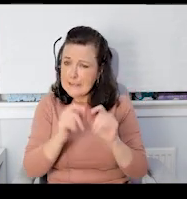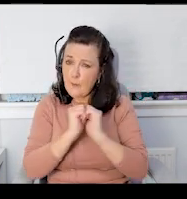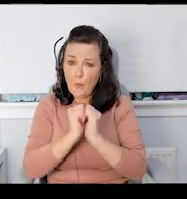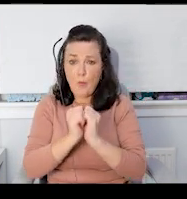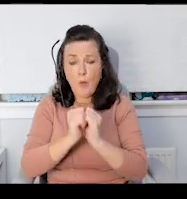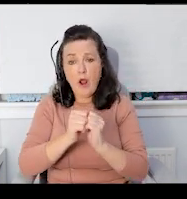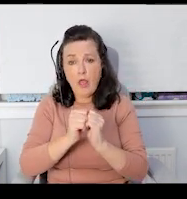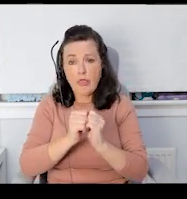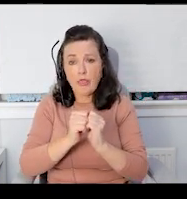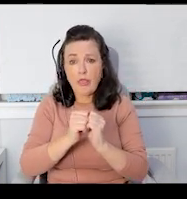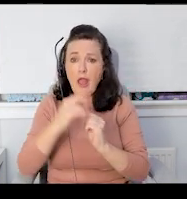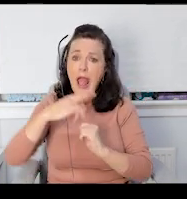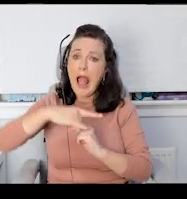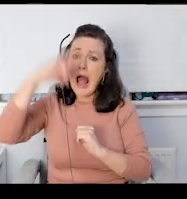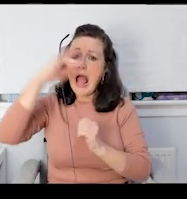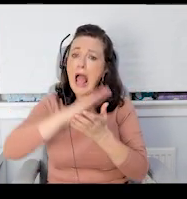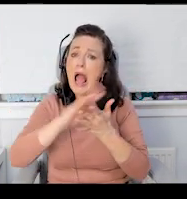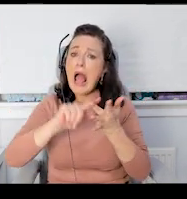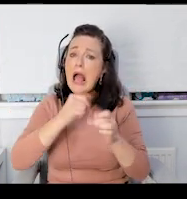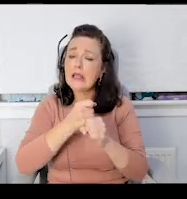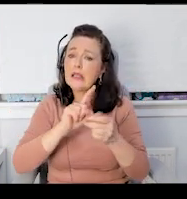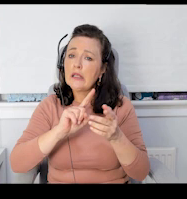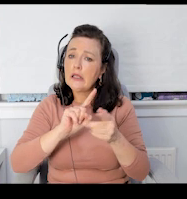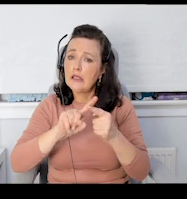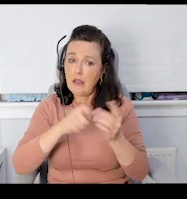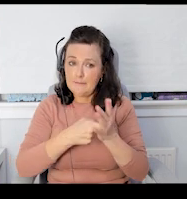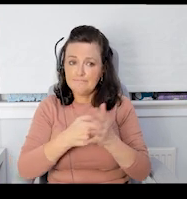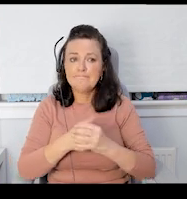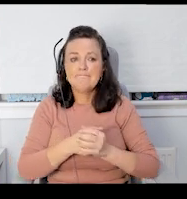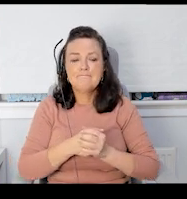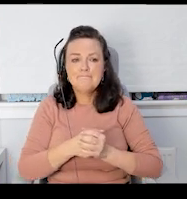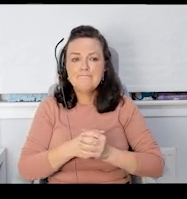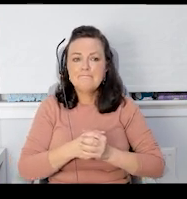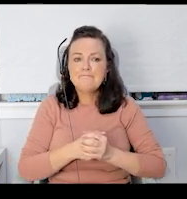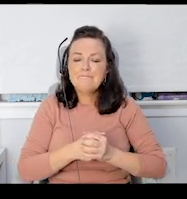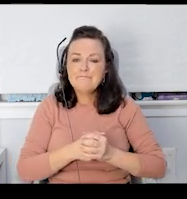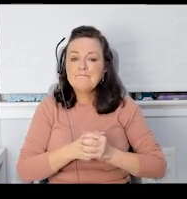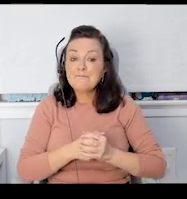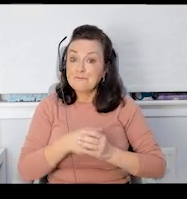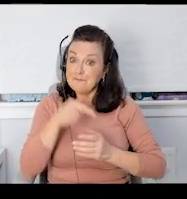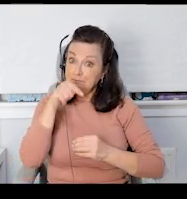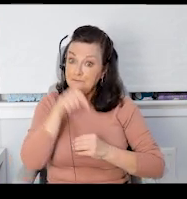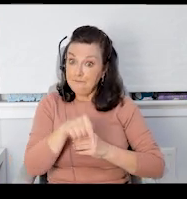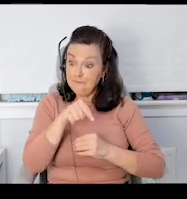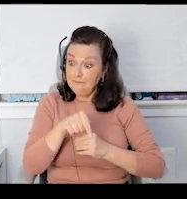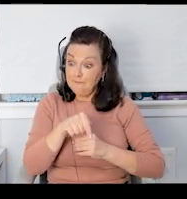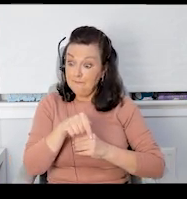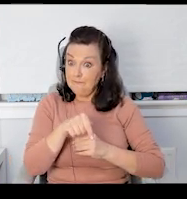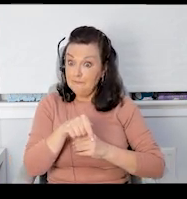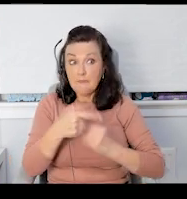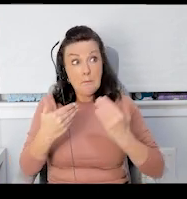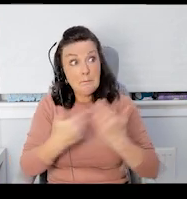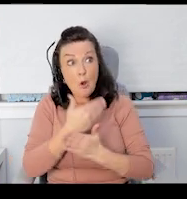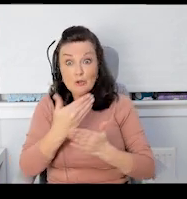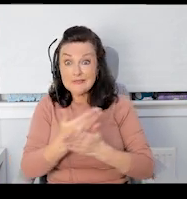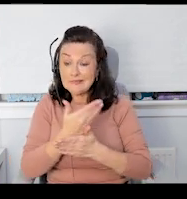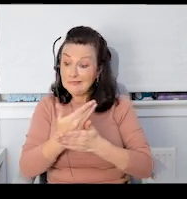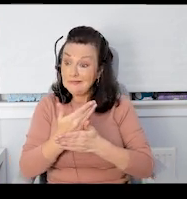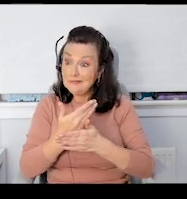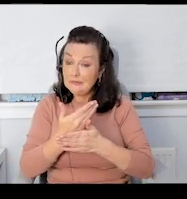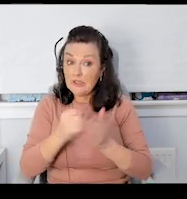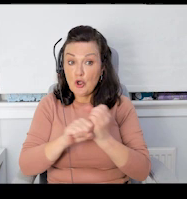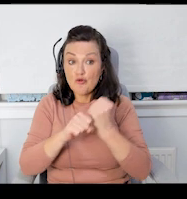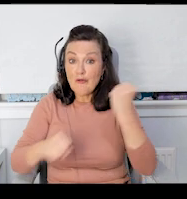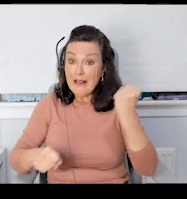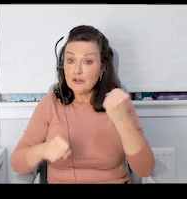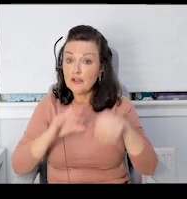Modern and graduate apprenticeships are similar in that they are both employed status work-based learning programmes. They allow people to work, earn and learn while